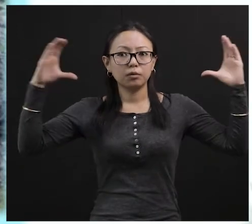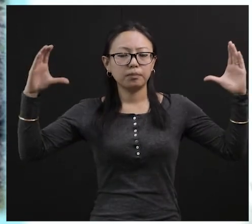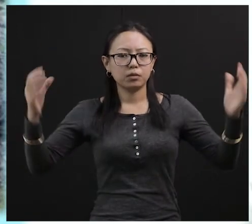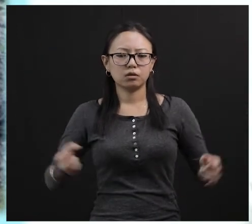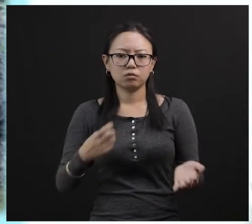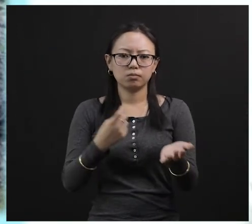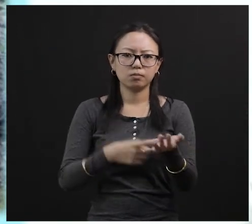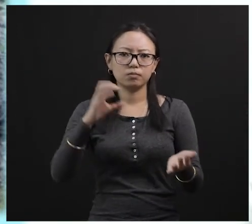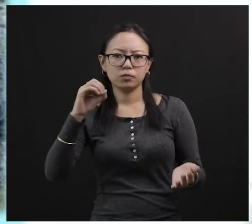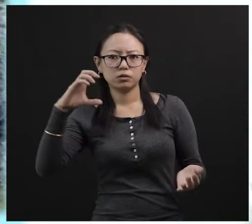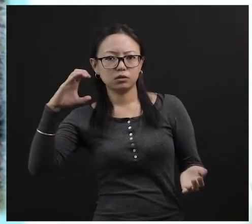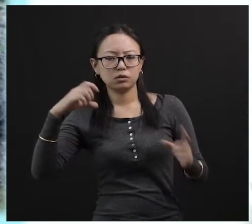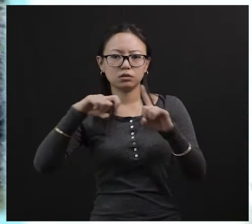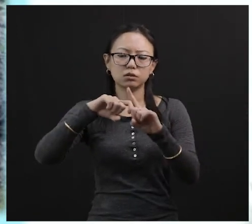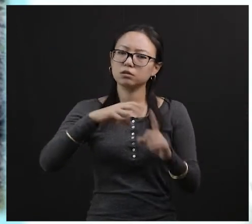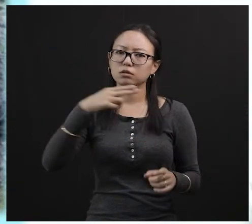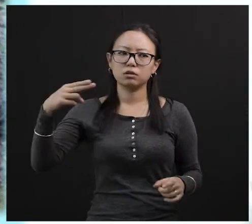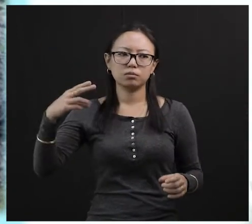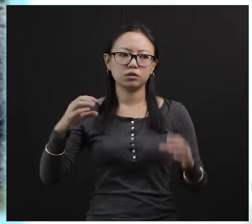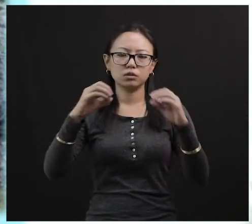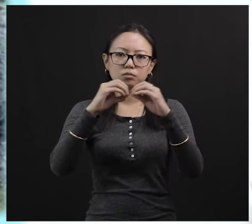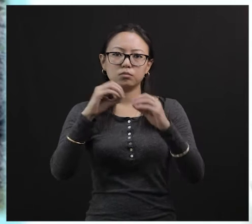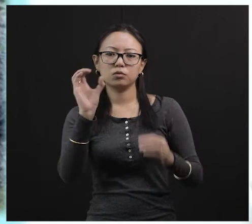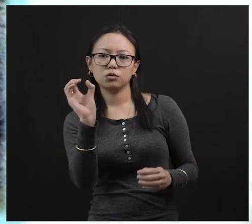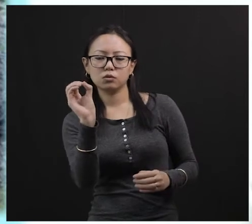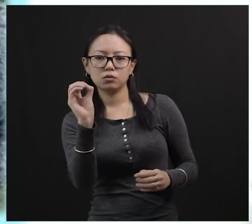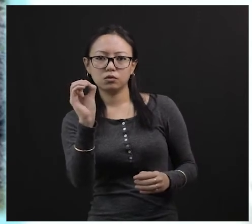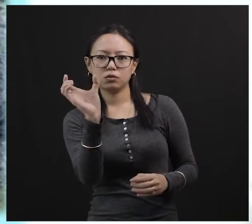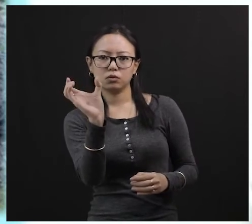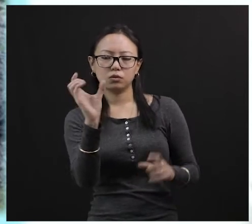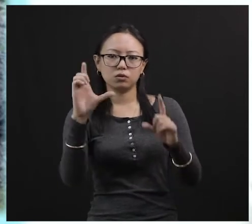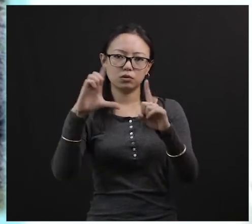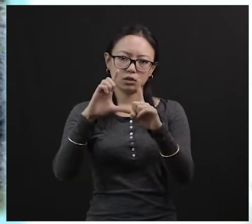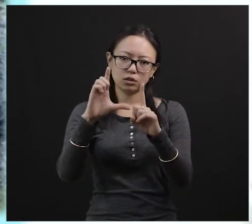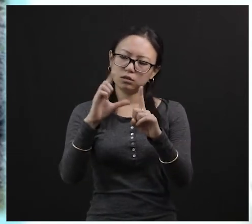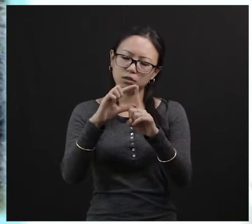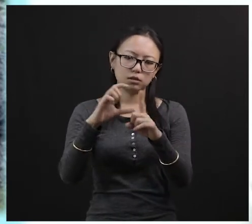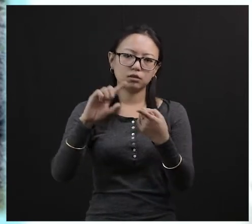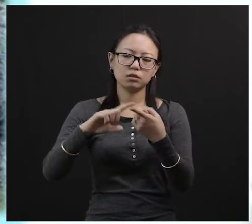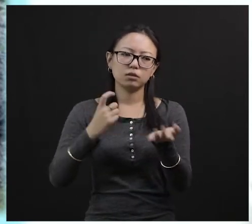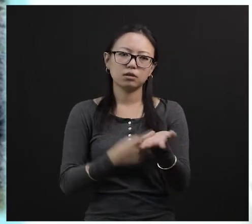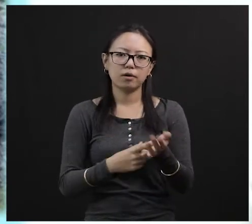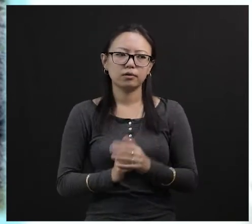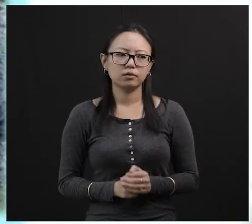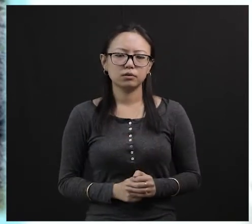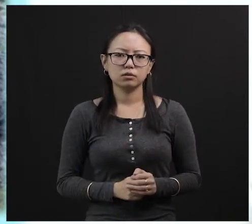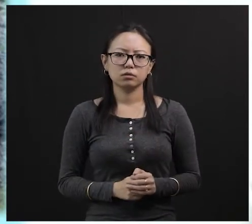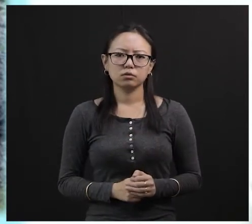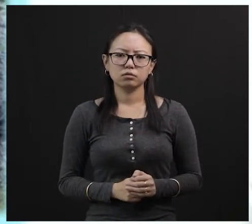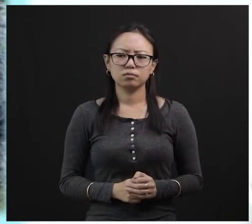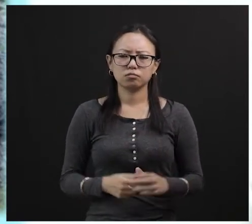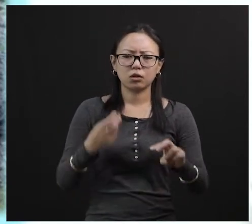rock, big stone is known as the boulder. So this big rock, what happens when it is always